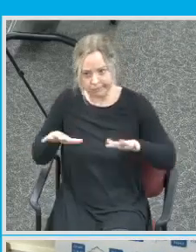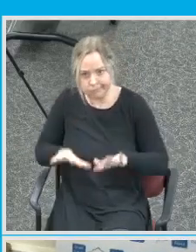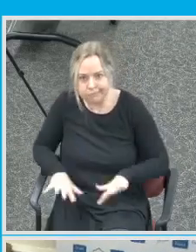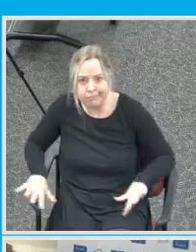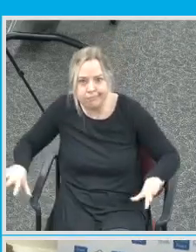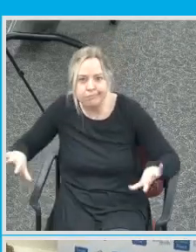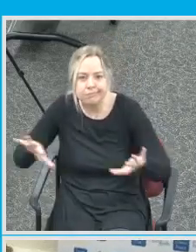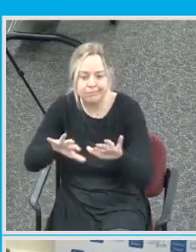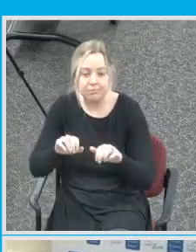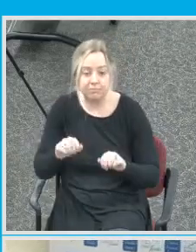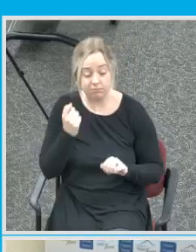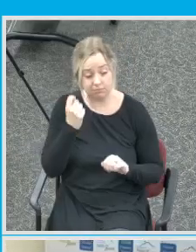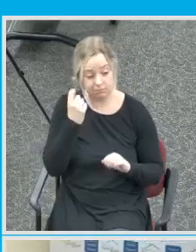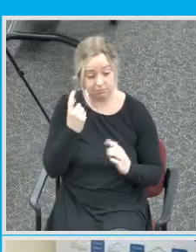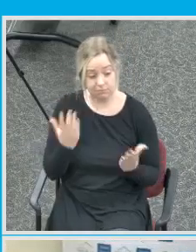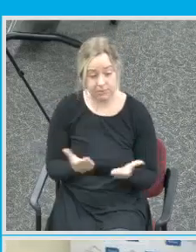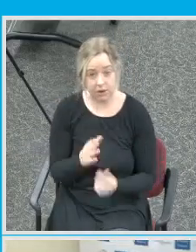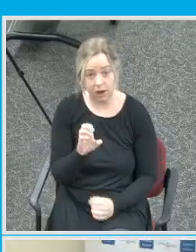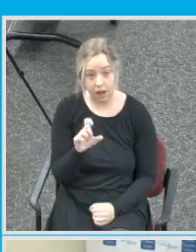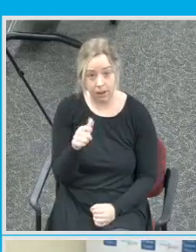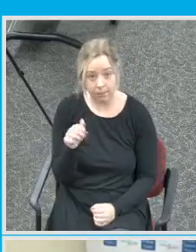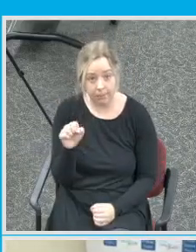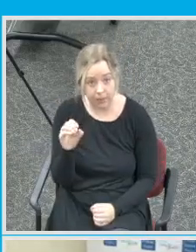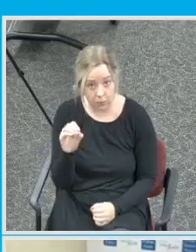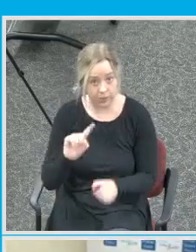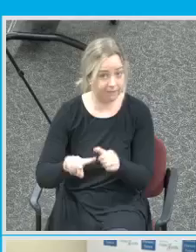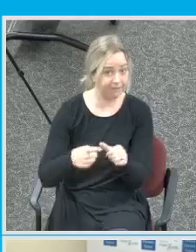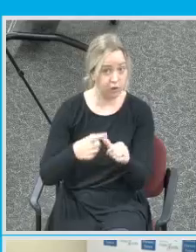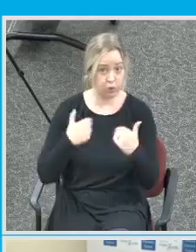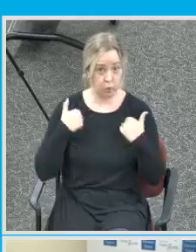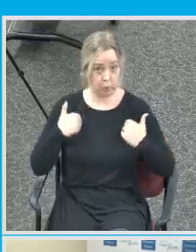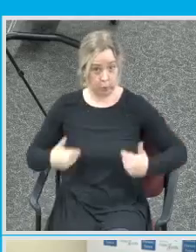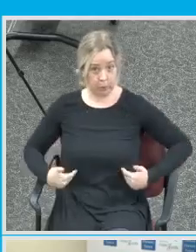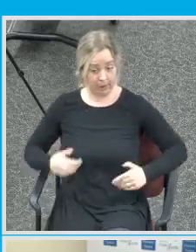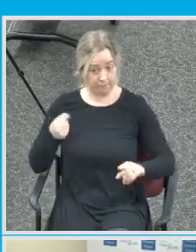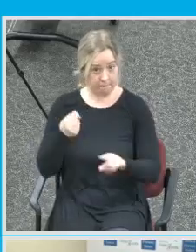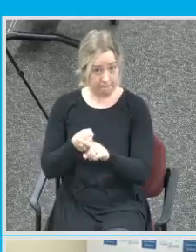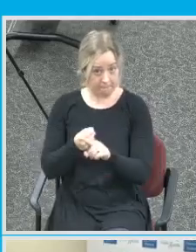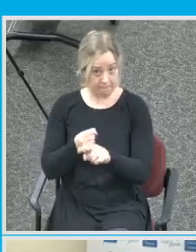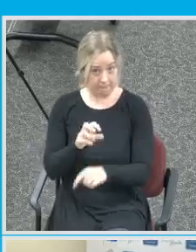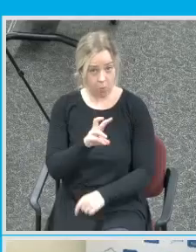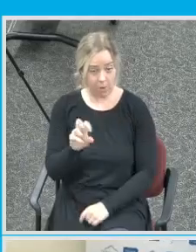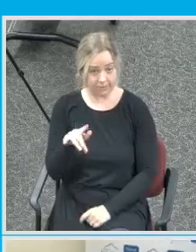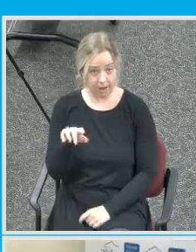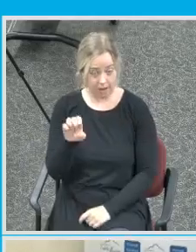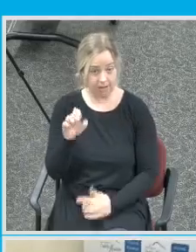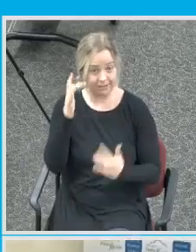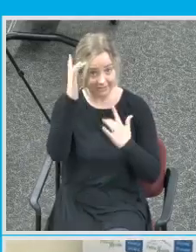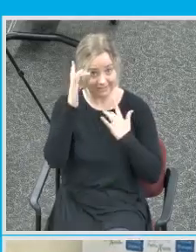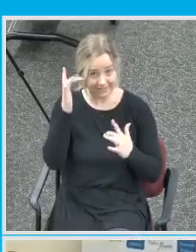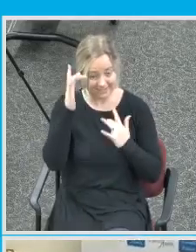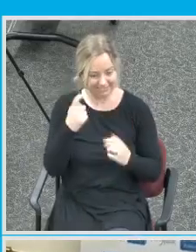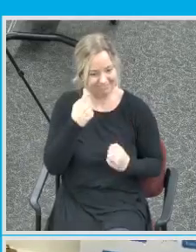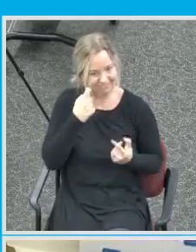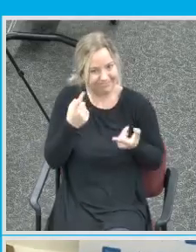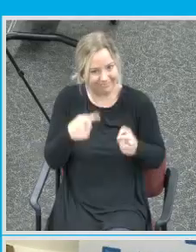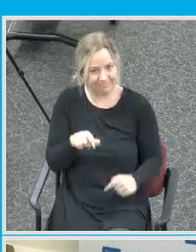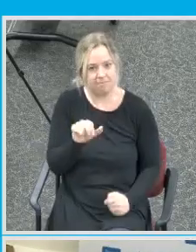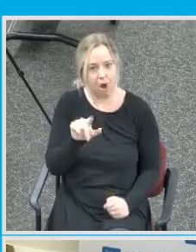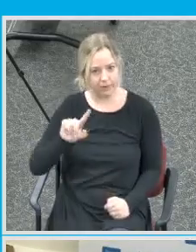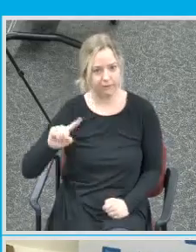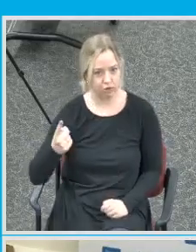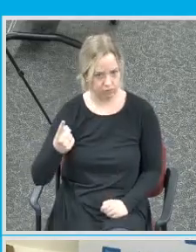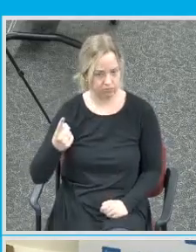disease. So in El Paso County, our first human case of West Nile virus was reported on August 1st, but things have changed a